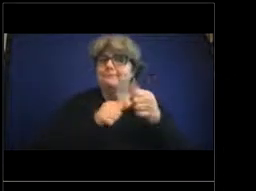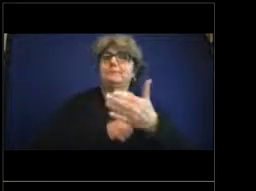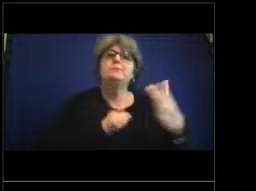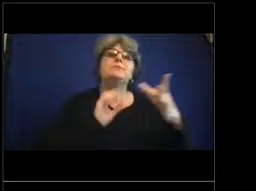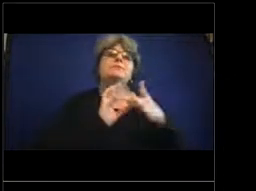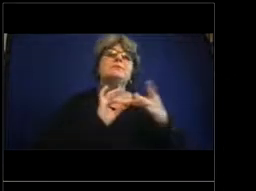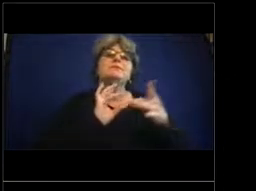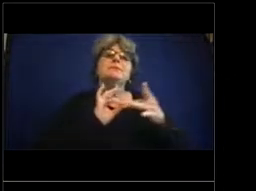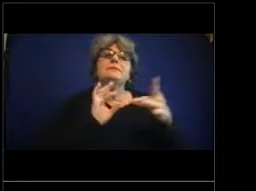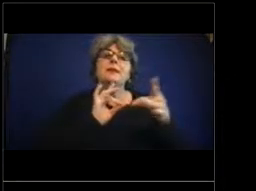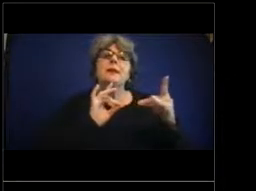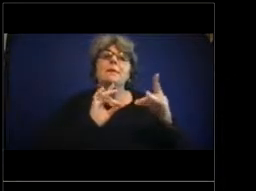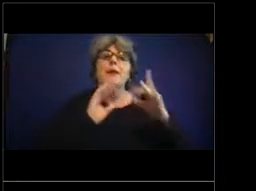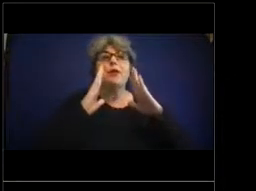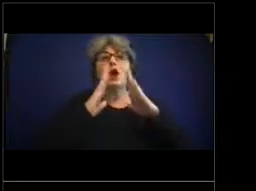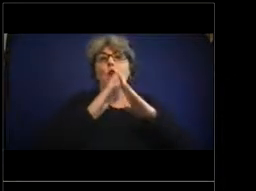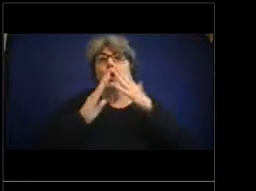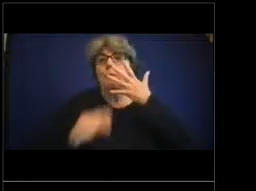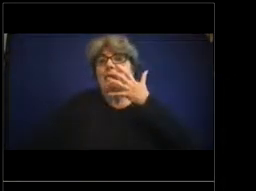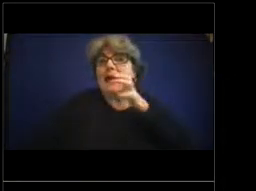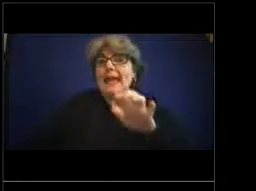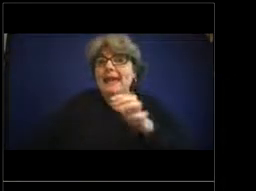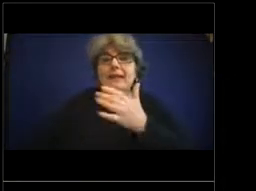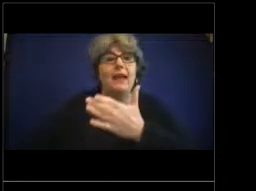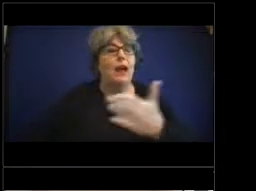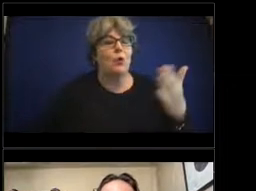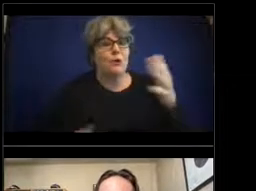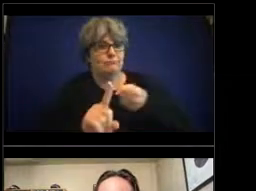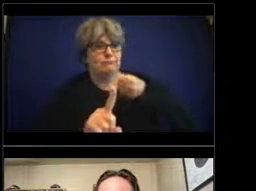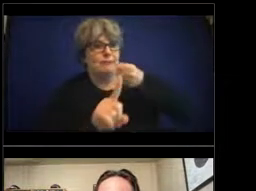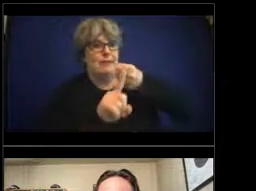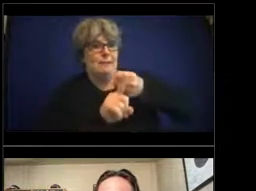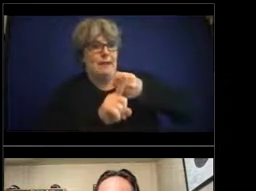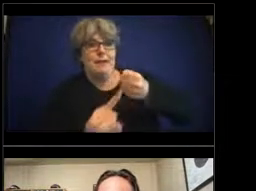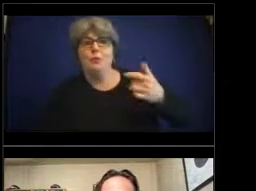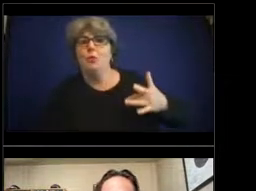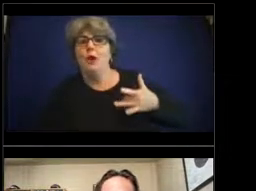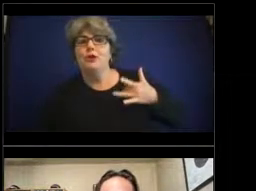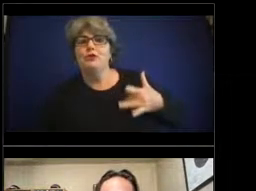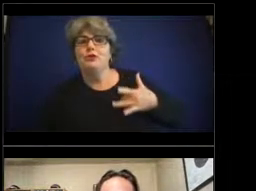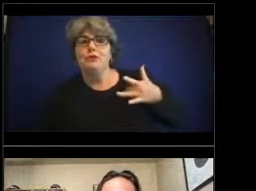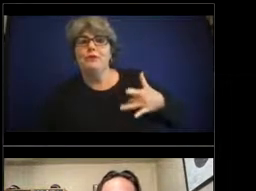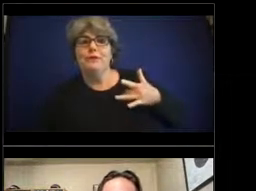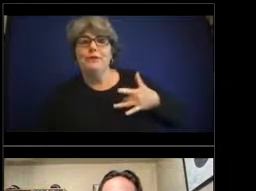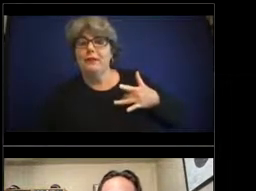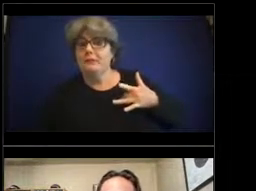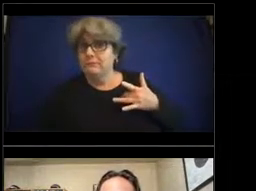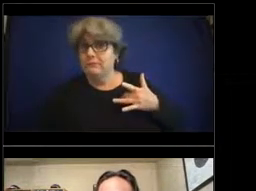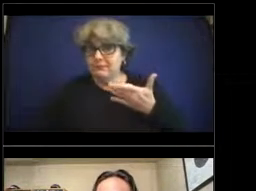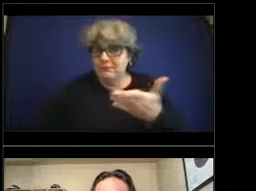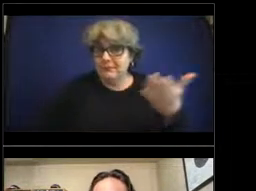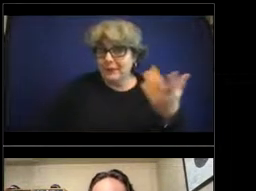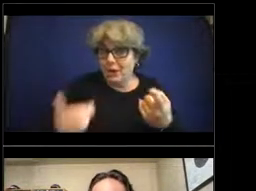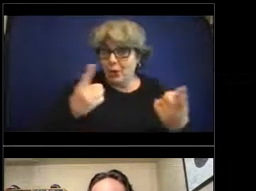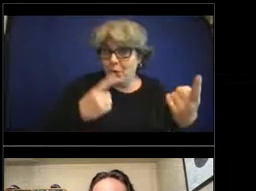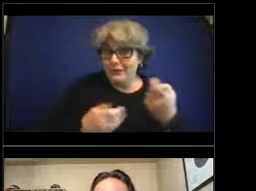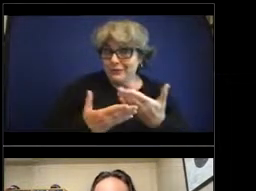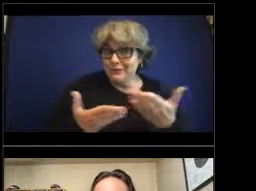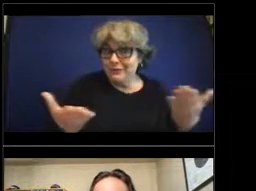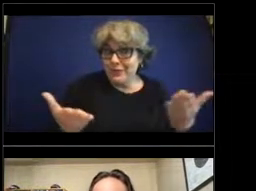Paul, about the urban heating and how we can have an impact on what we're feeling. Do we have any questions from anybody in the